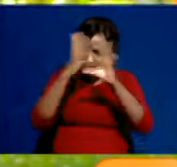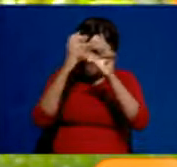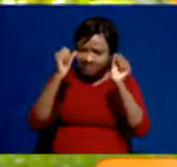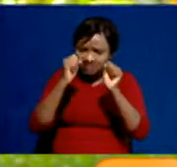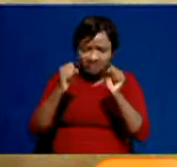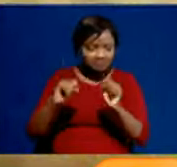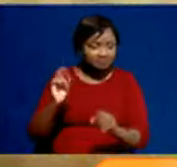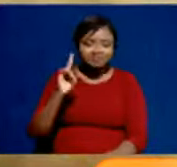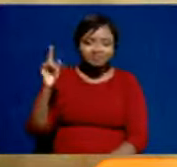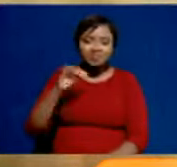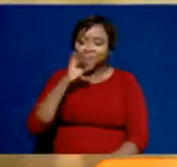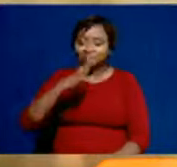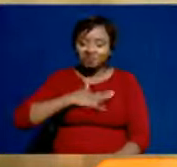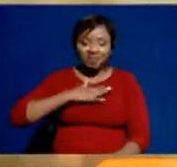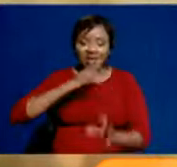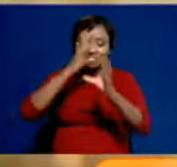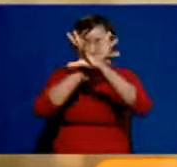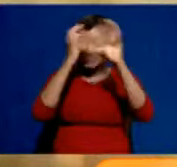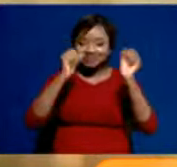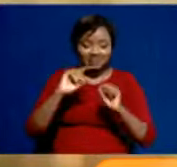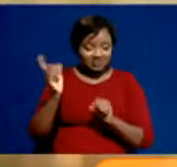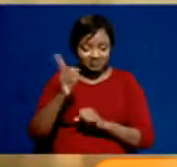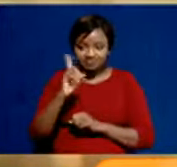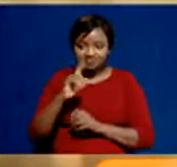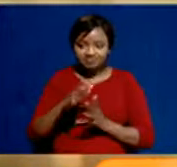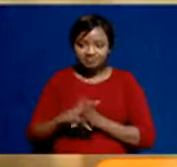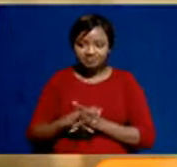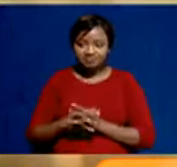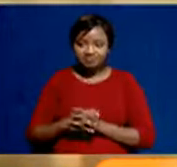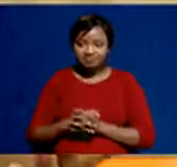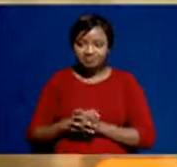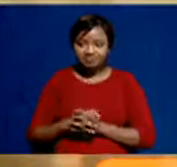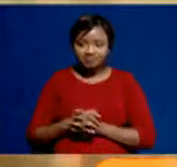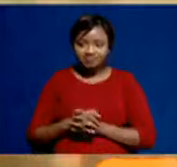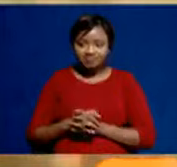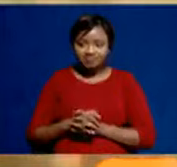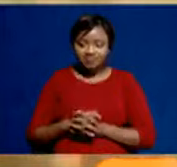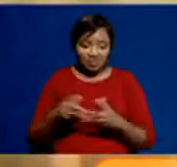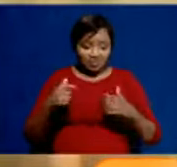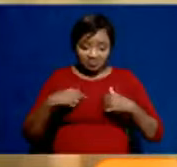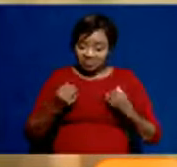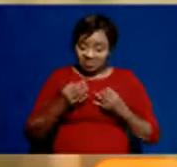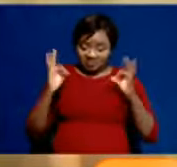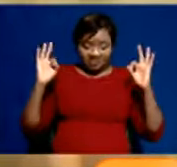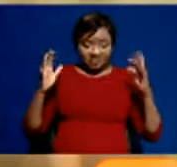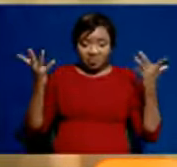the president of Kenya? He's not my president. At least I have the freedom to say so.